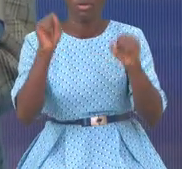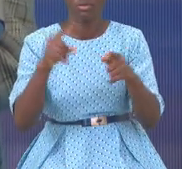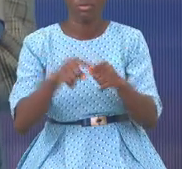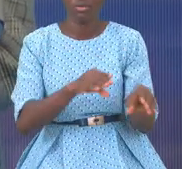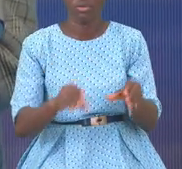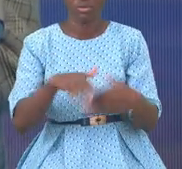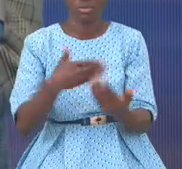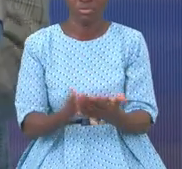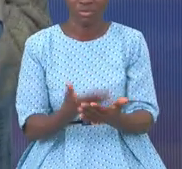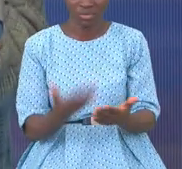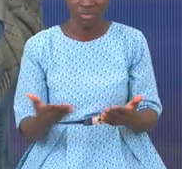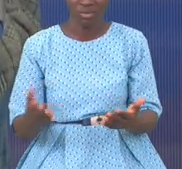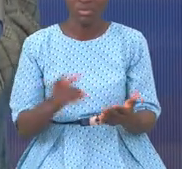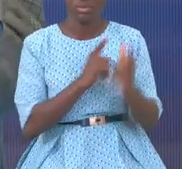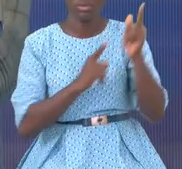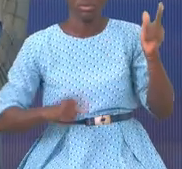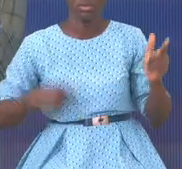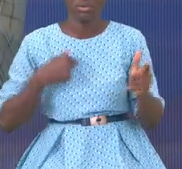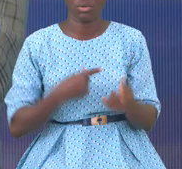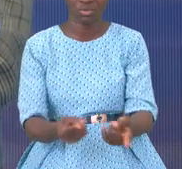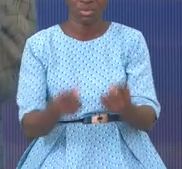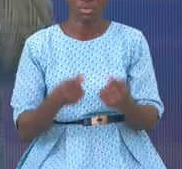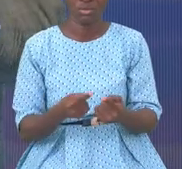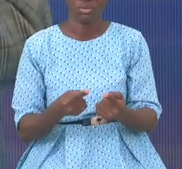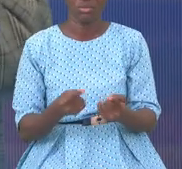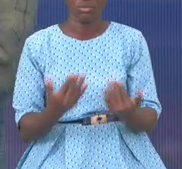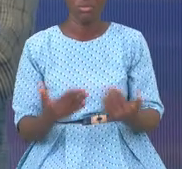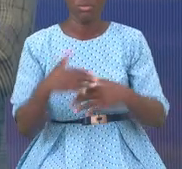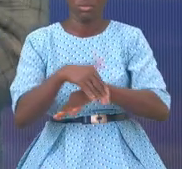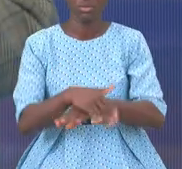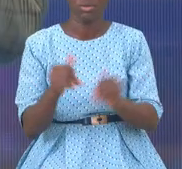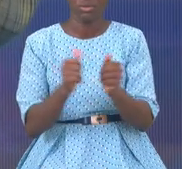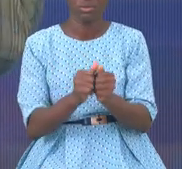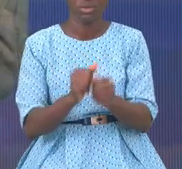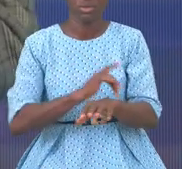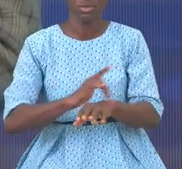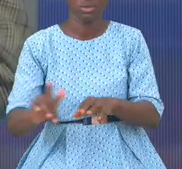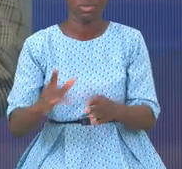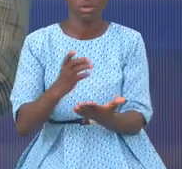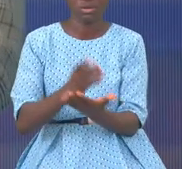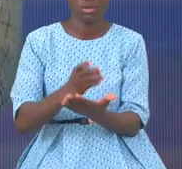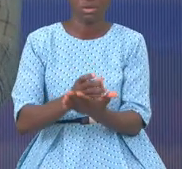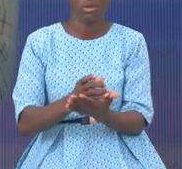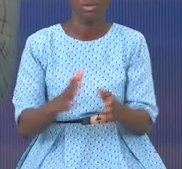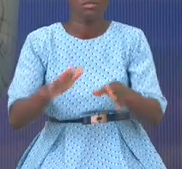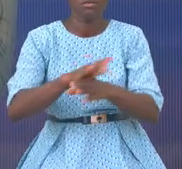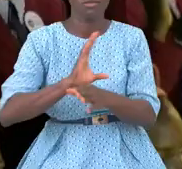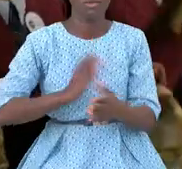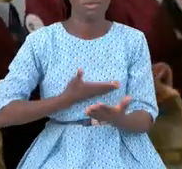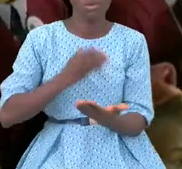come tonight with empty cups. Fill our cups in Jesus'